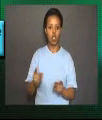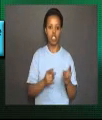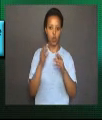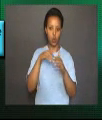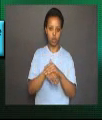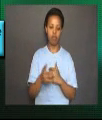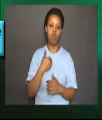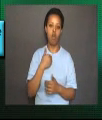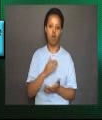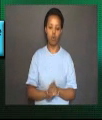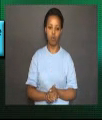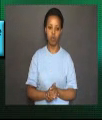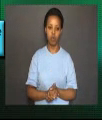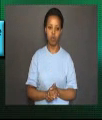method.